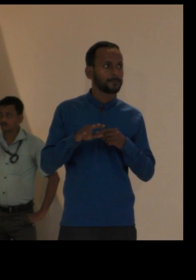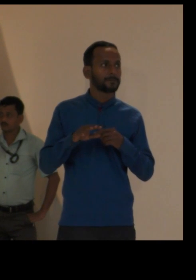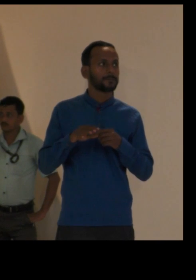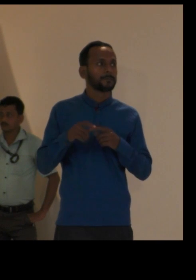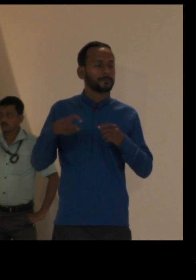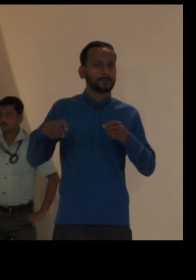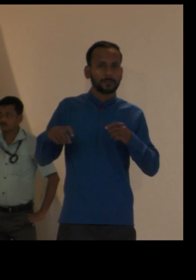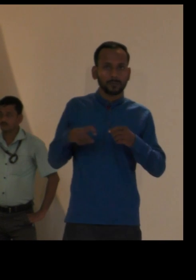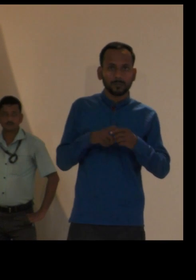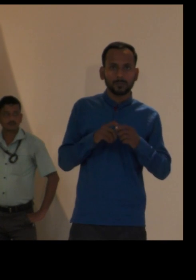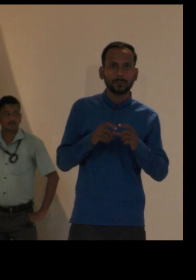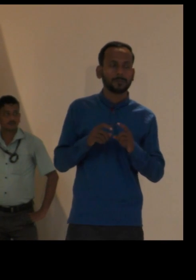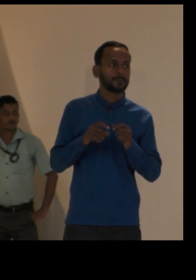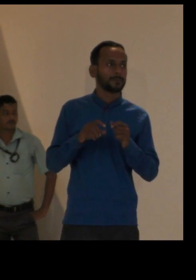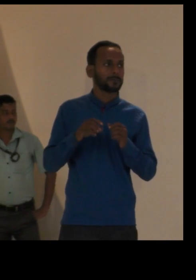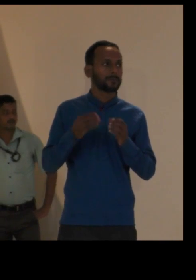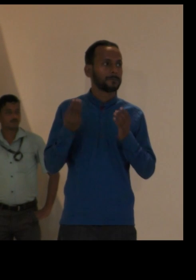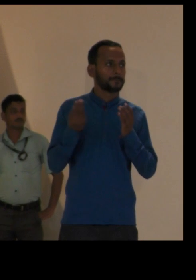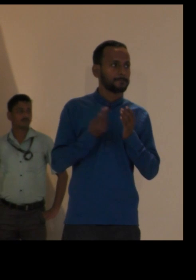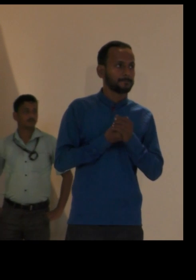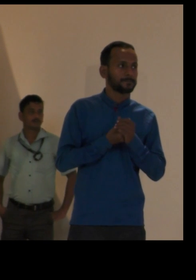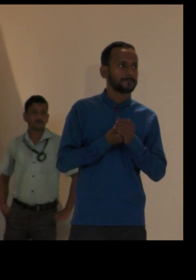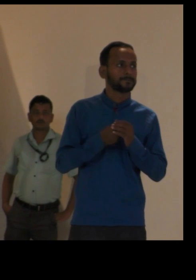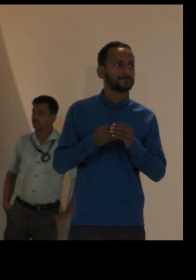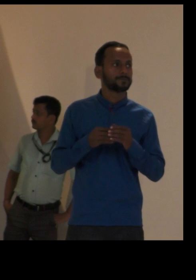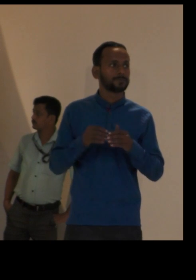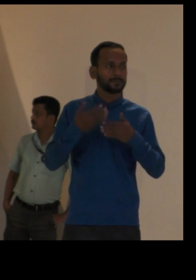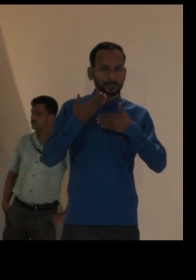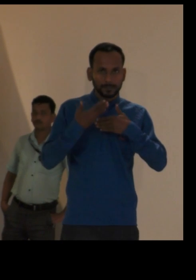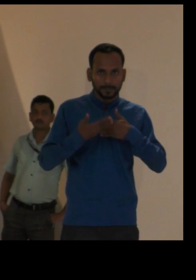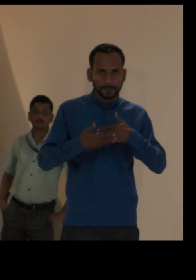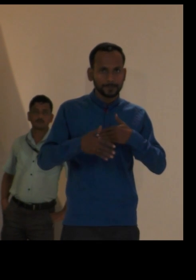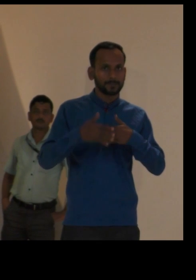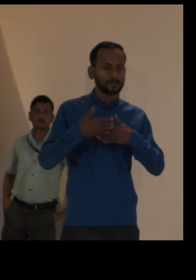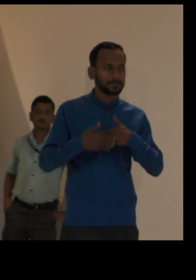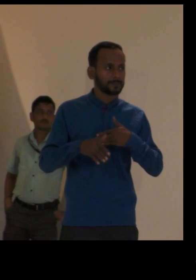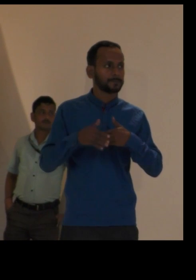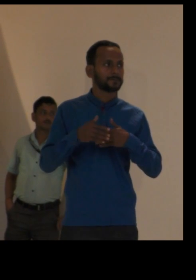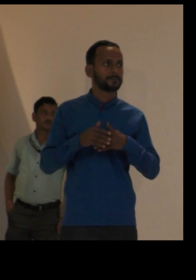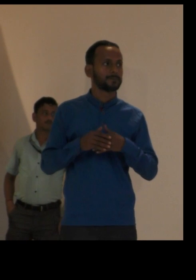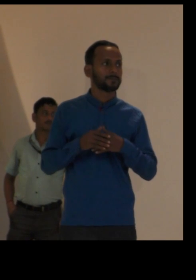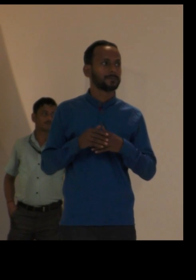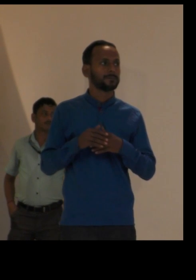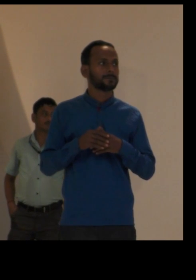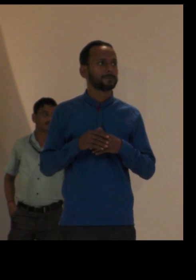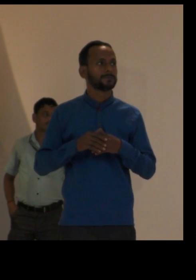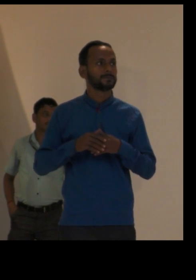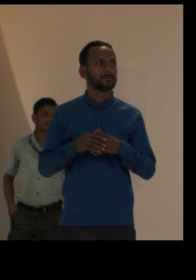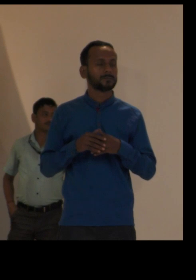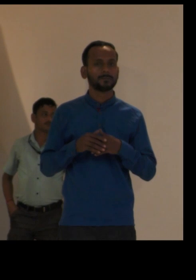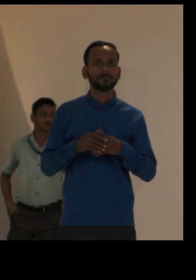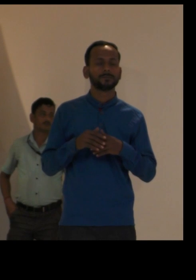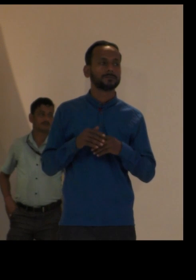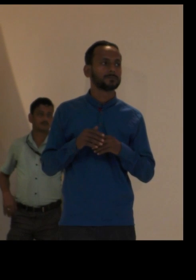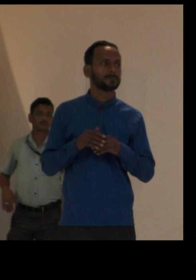without closing it permanently in any way. Curation is that act of doing that one provisional closure for this